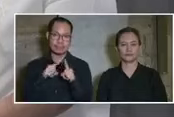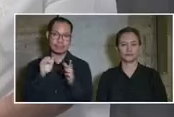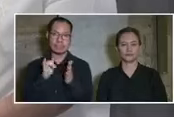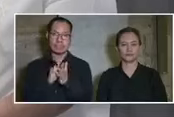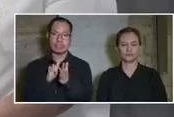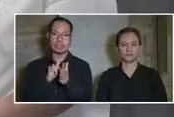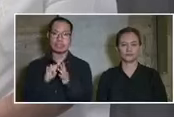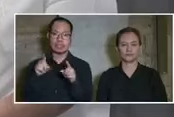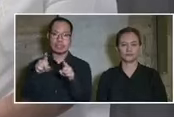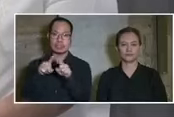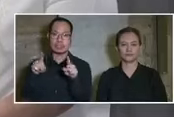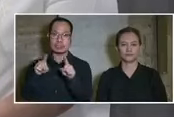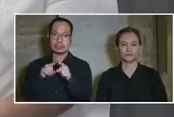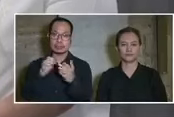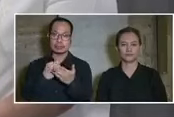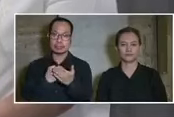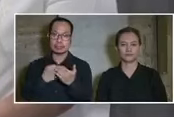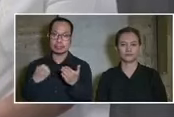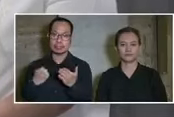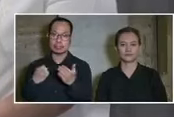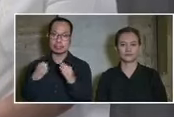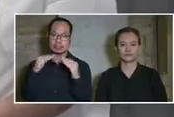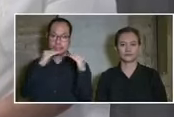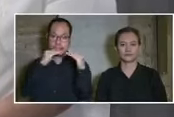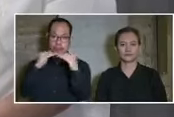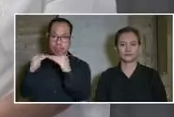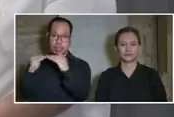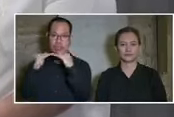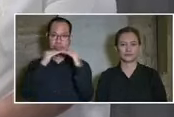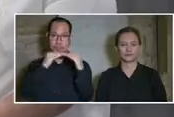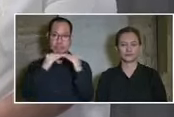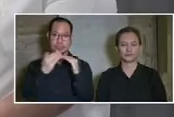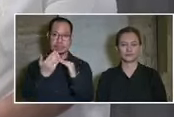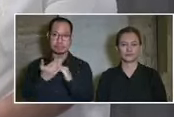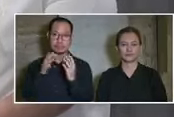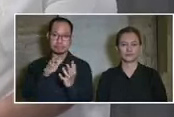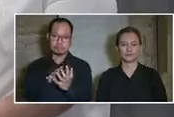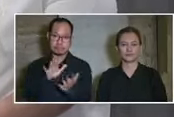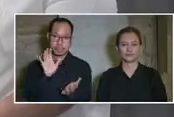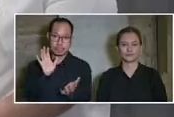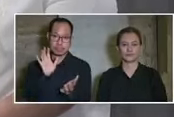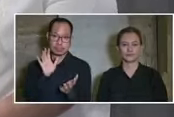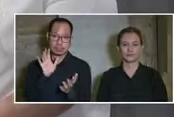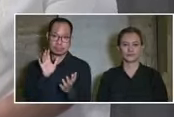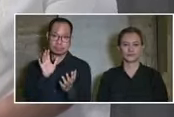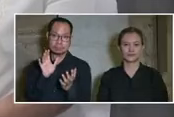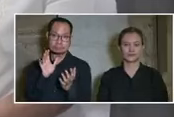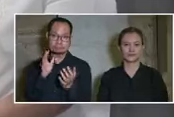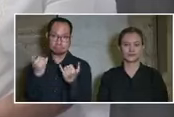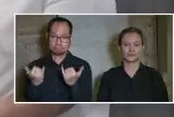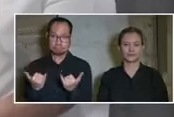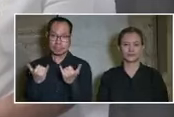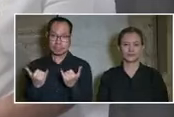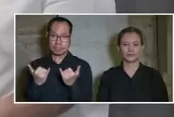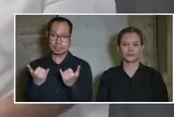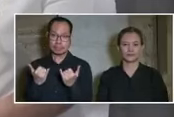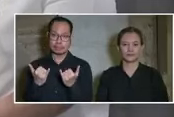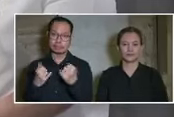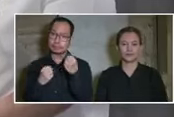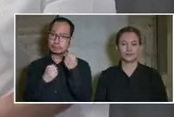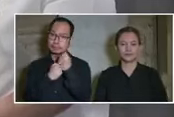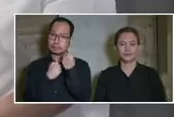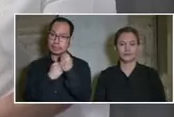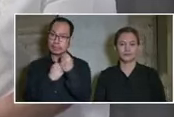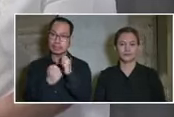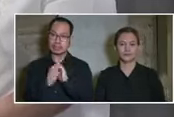that as a matter of equality, your abundance at the present time should supply